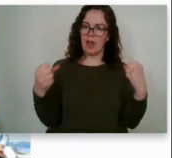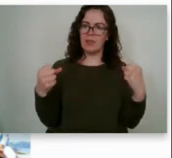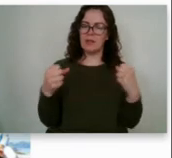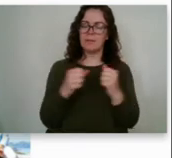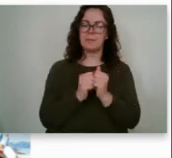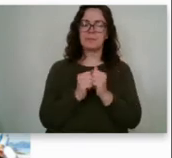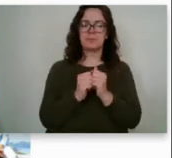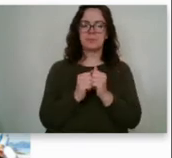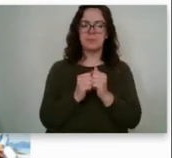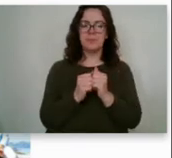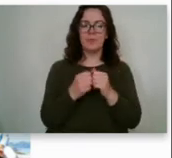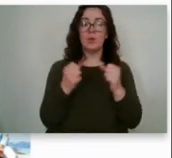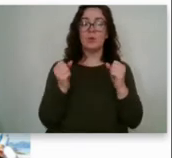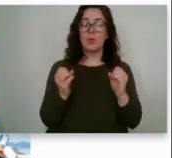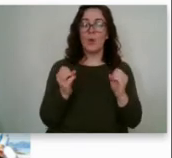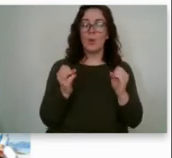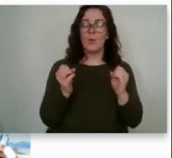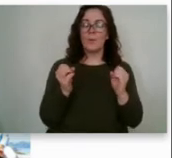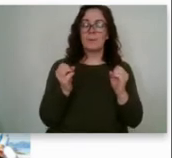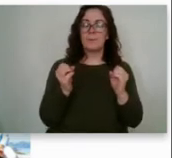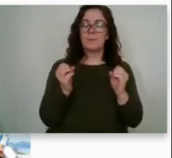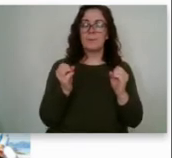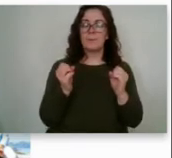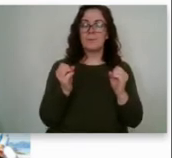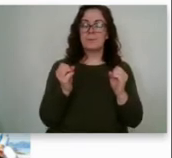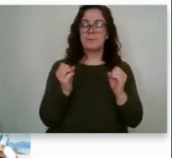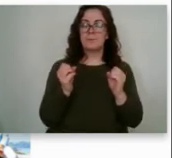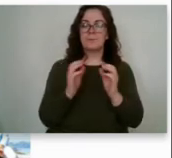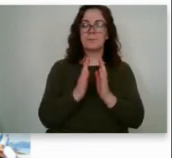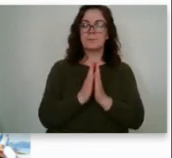So people,